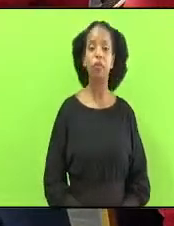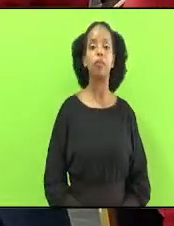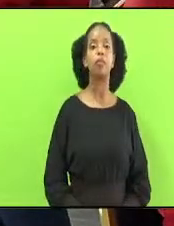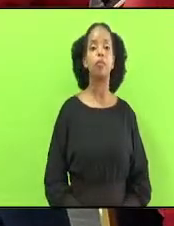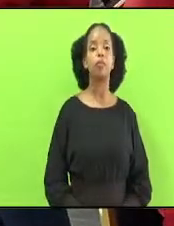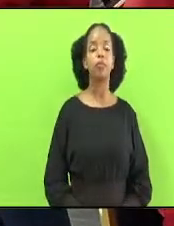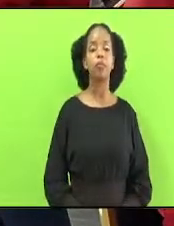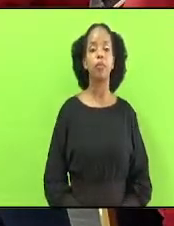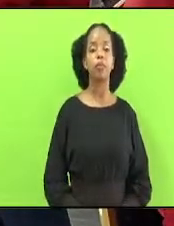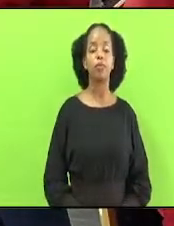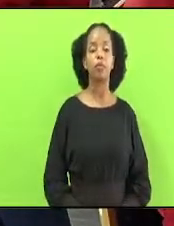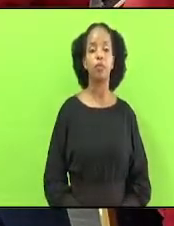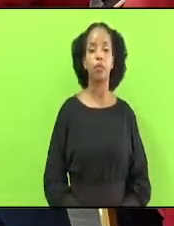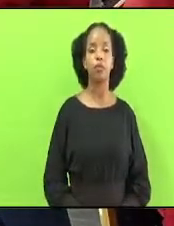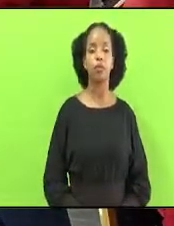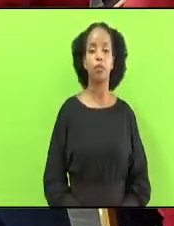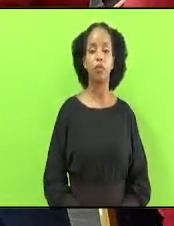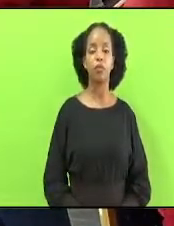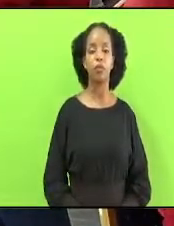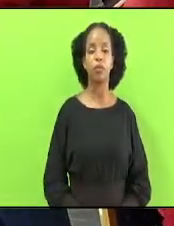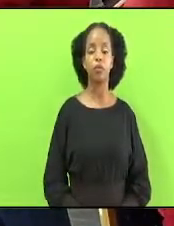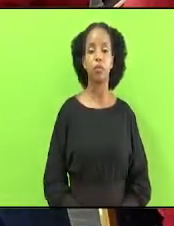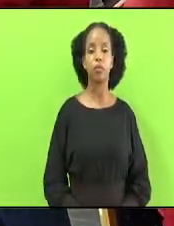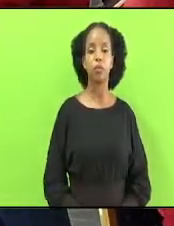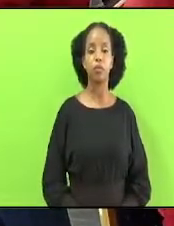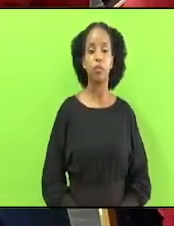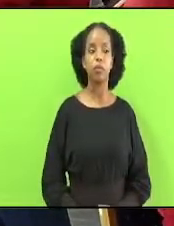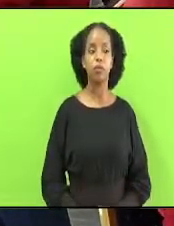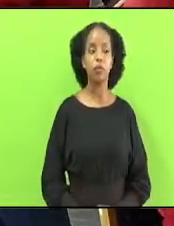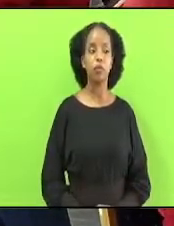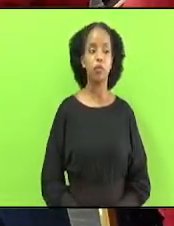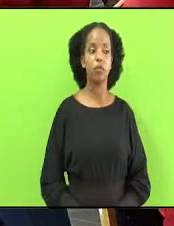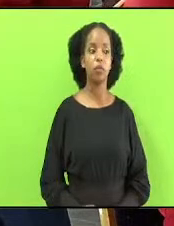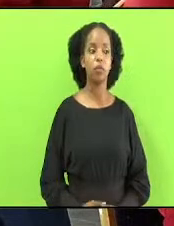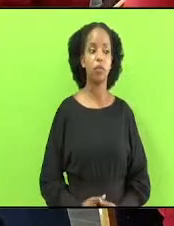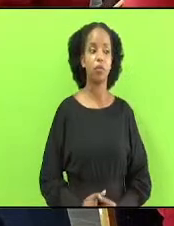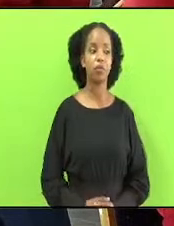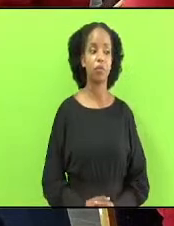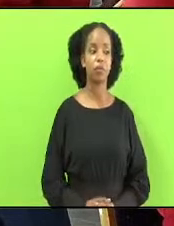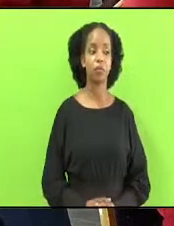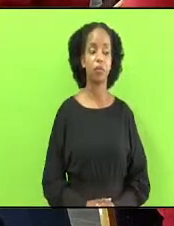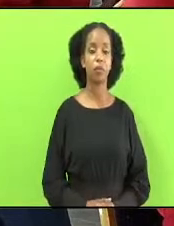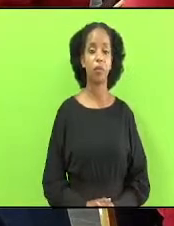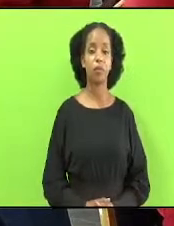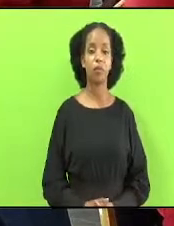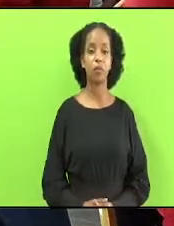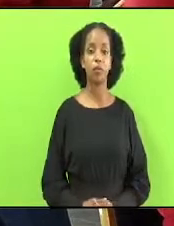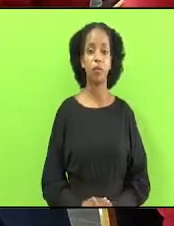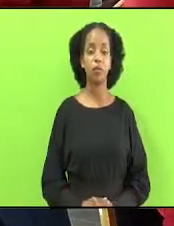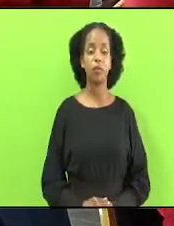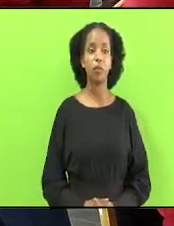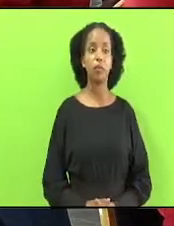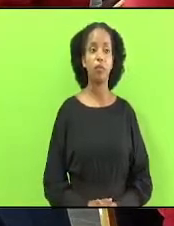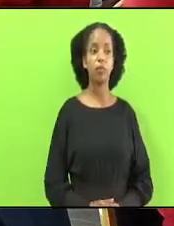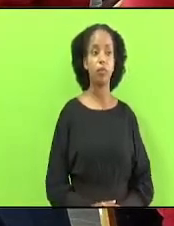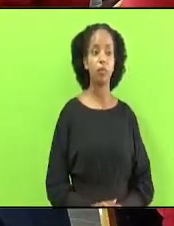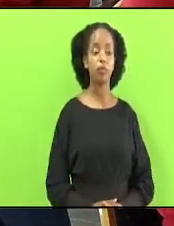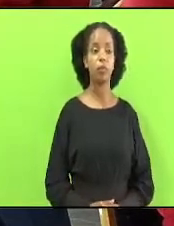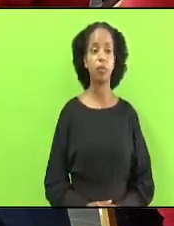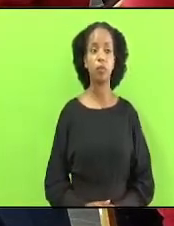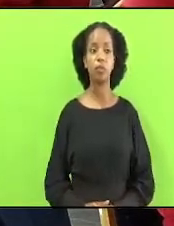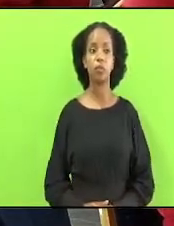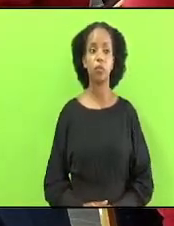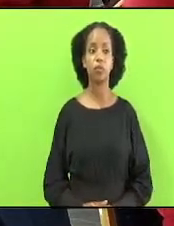going to focus on one aspect of risk assessment, and my question is, I want to know whether the government has done